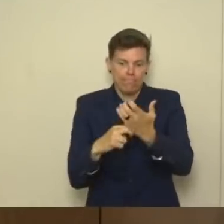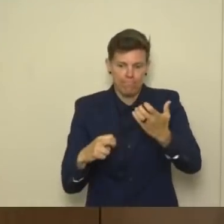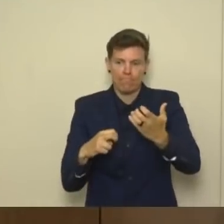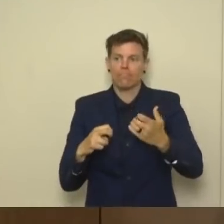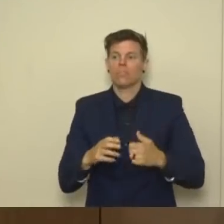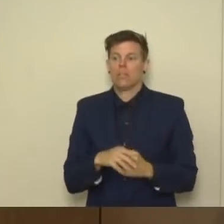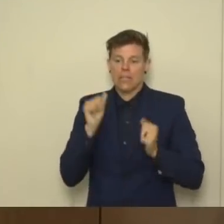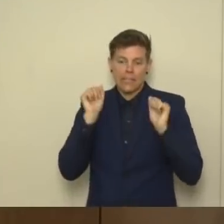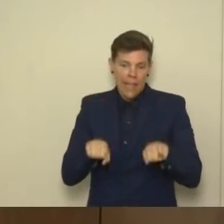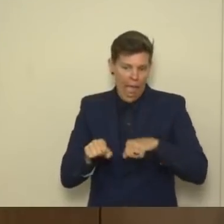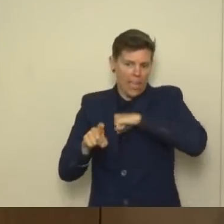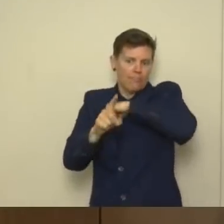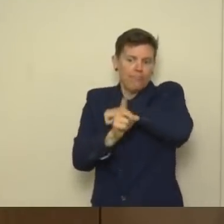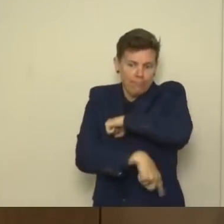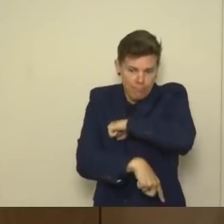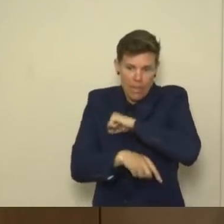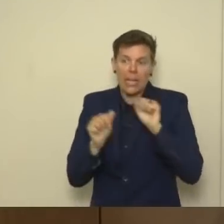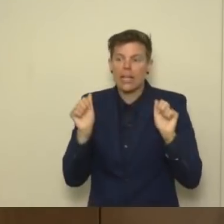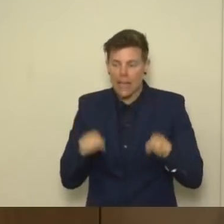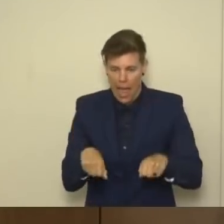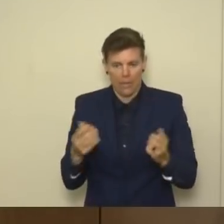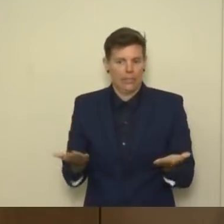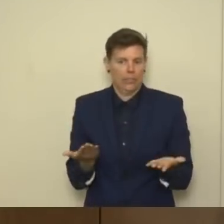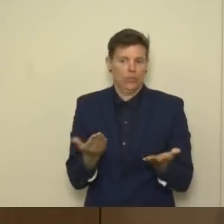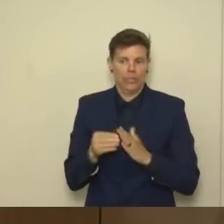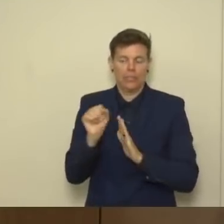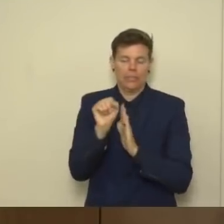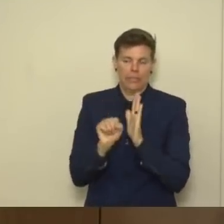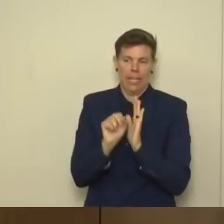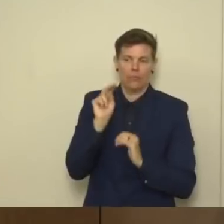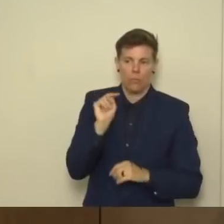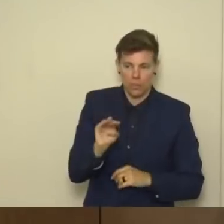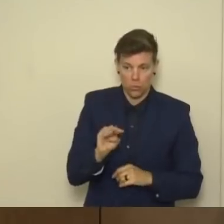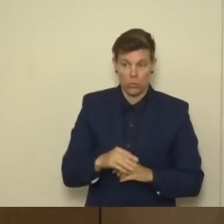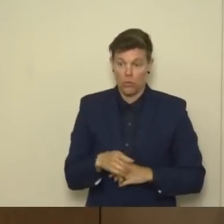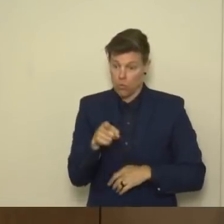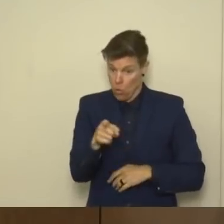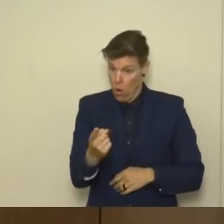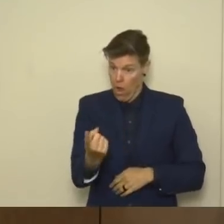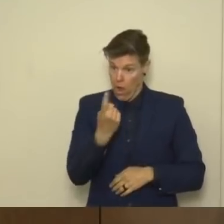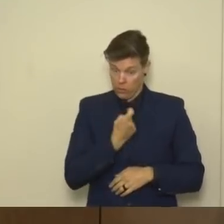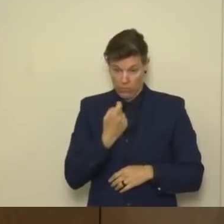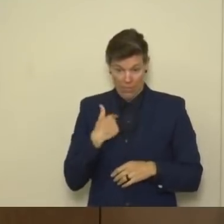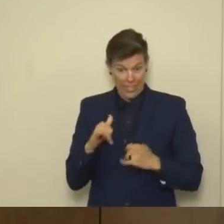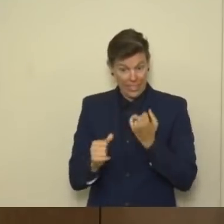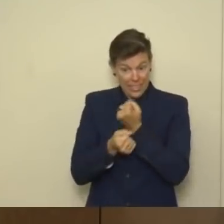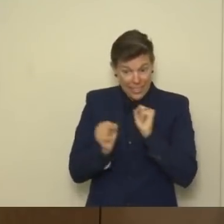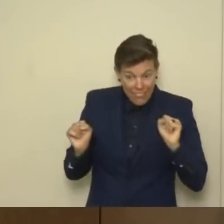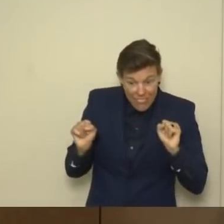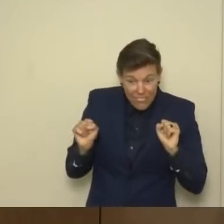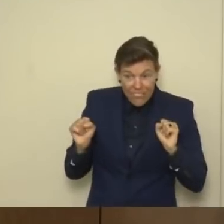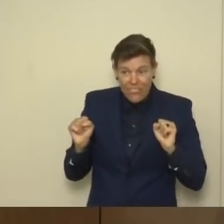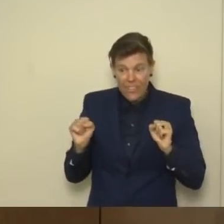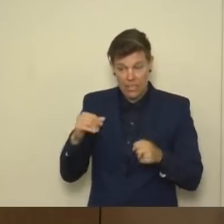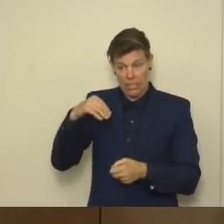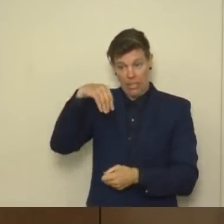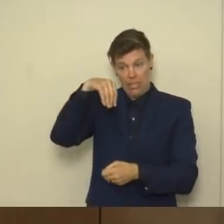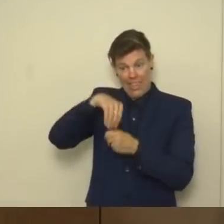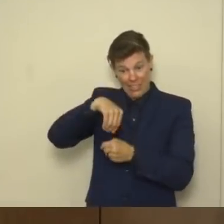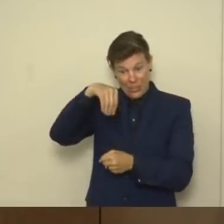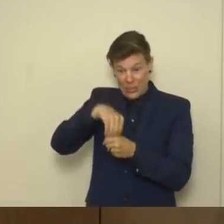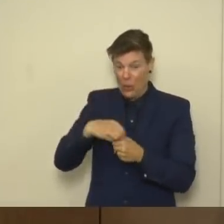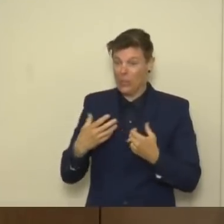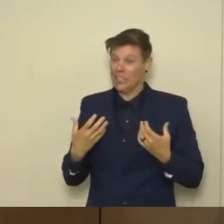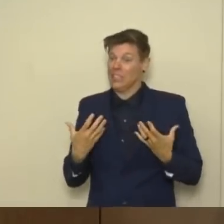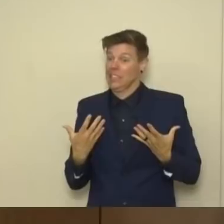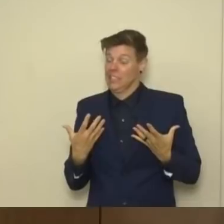now in the state of New Mexico. The more important question is it safe? What we know about indoor issues and indoor